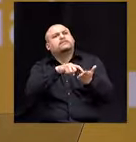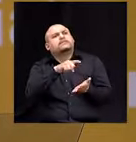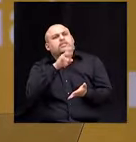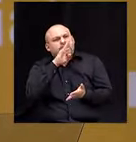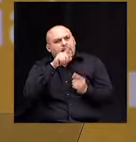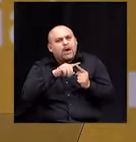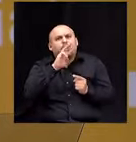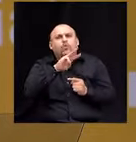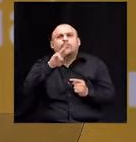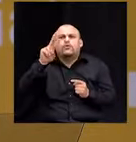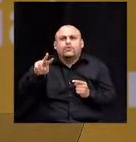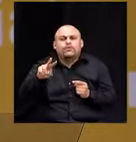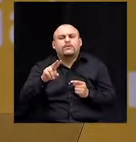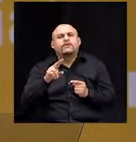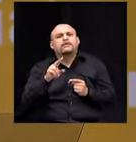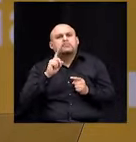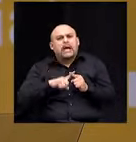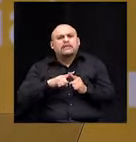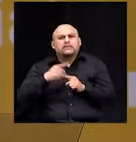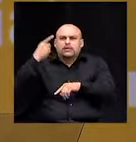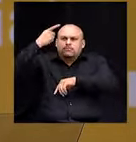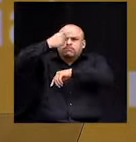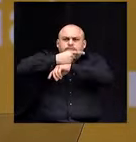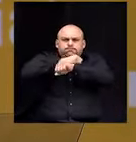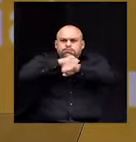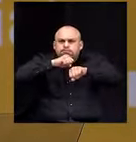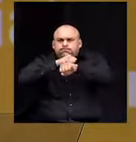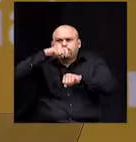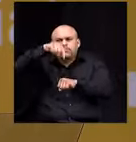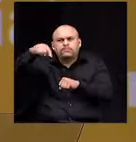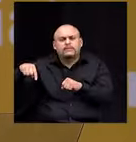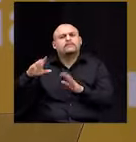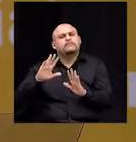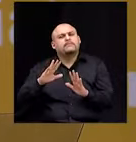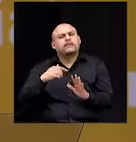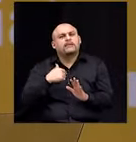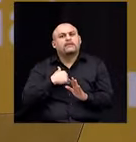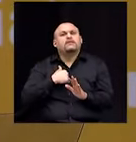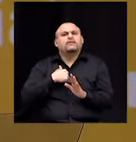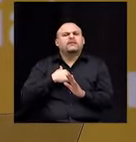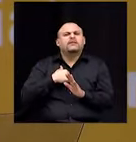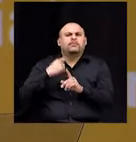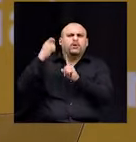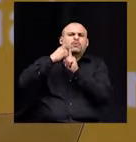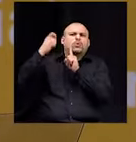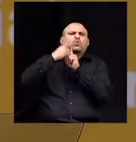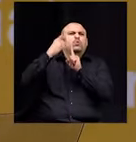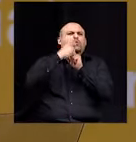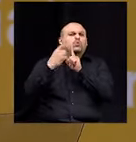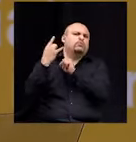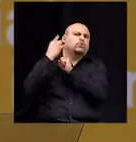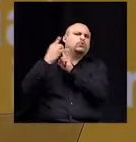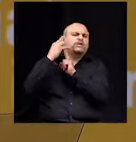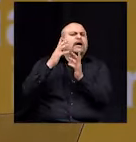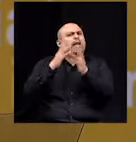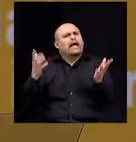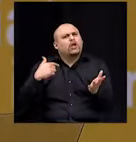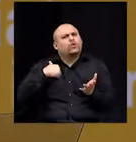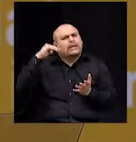World War II and the bombing. Well, I was bullied a lot when I was